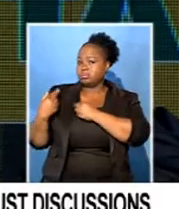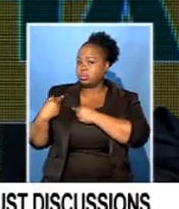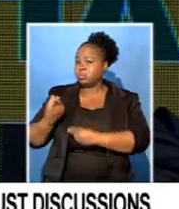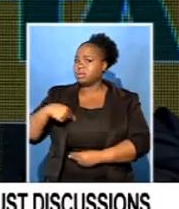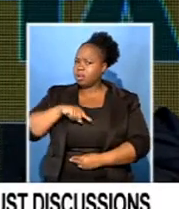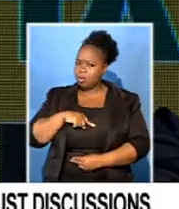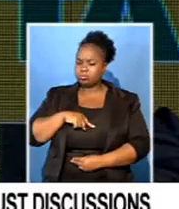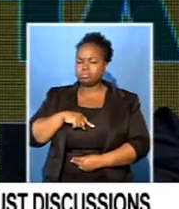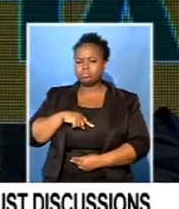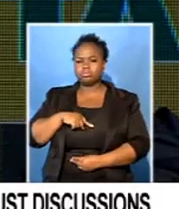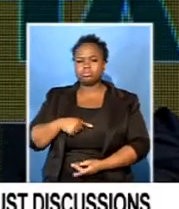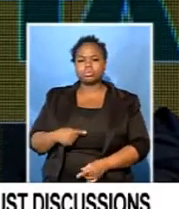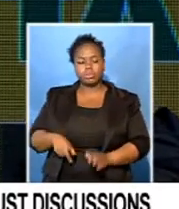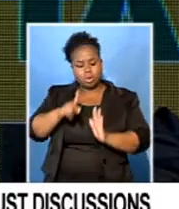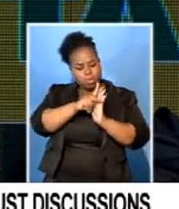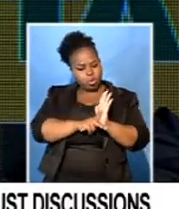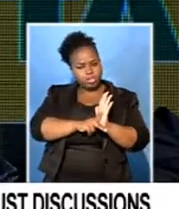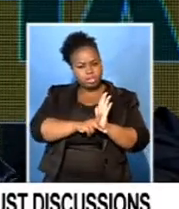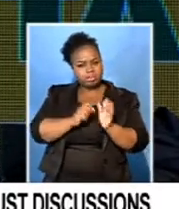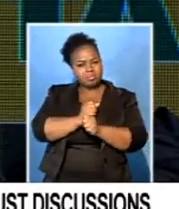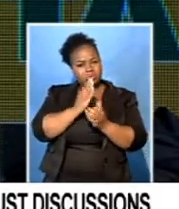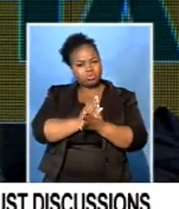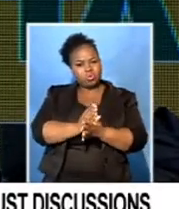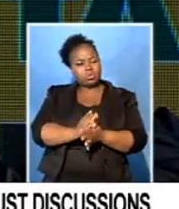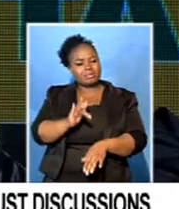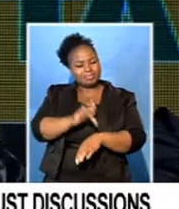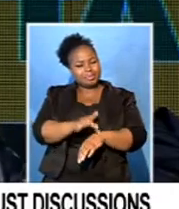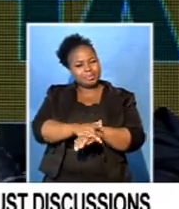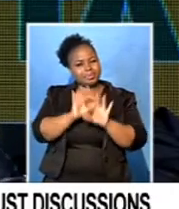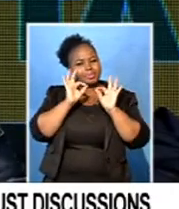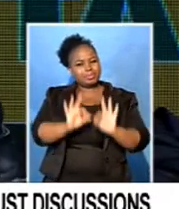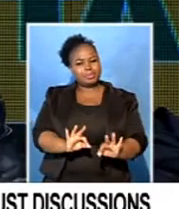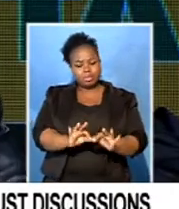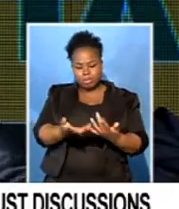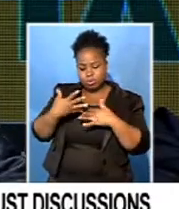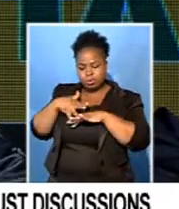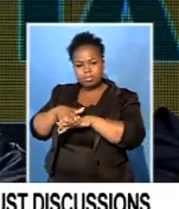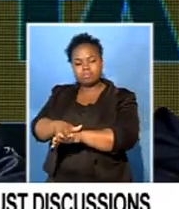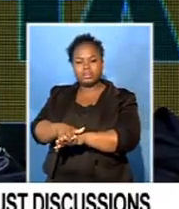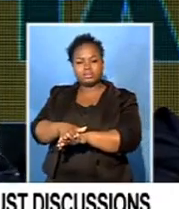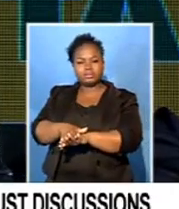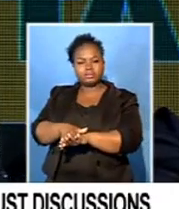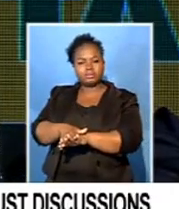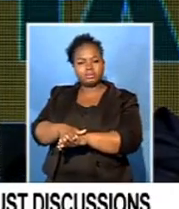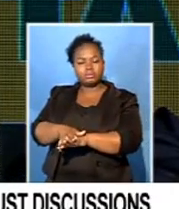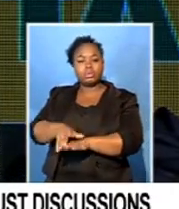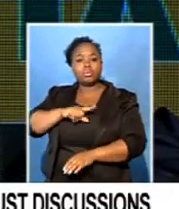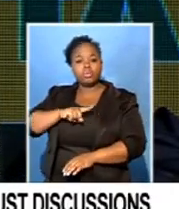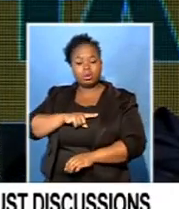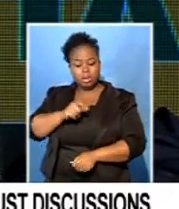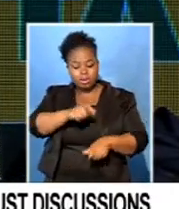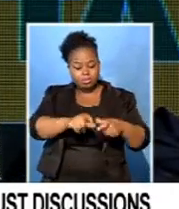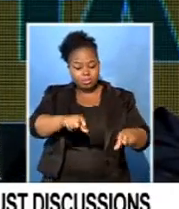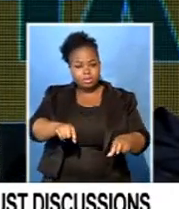our policies and ensure their effective implementation in order to meet